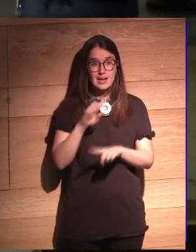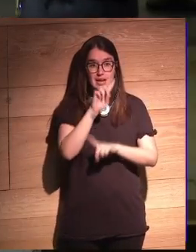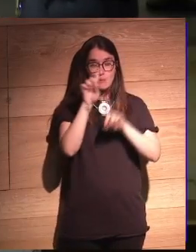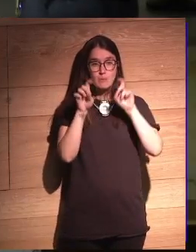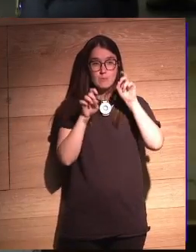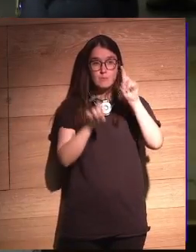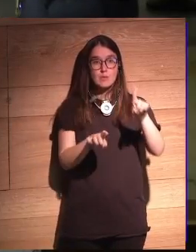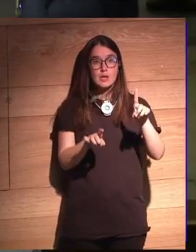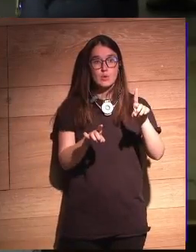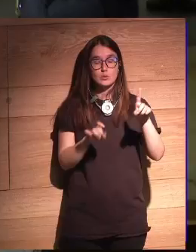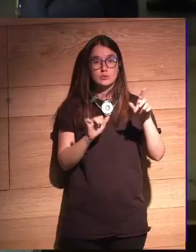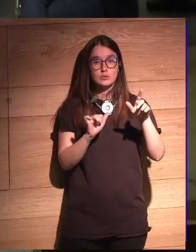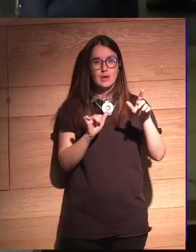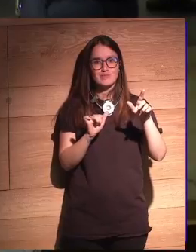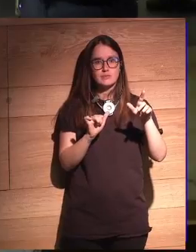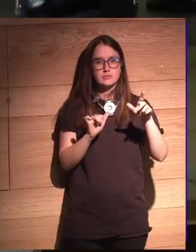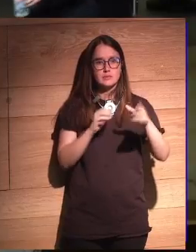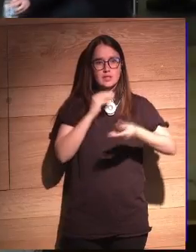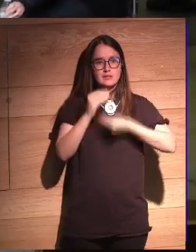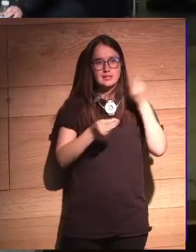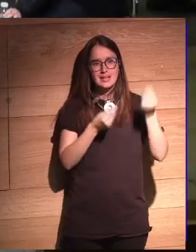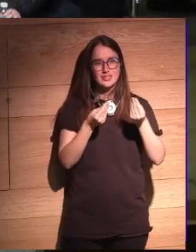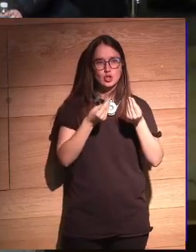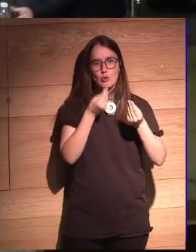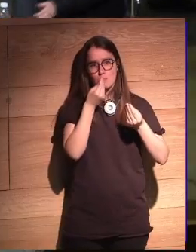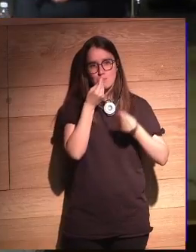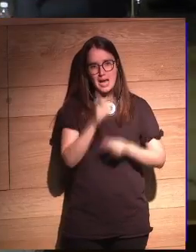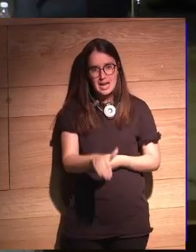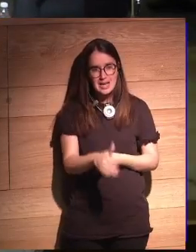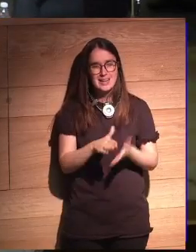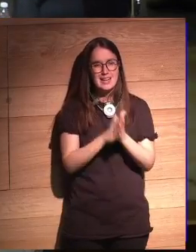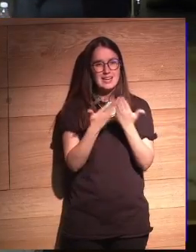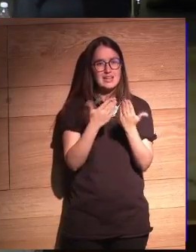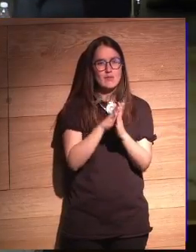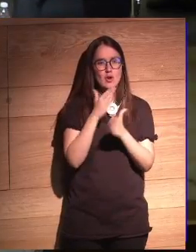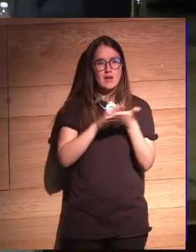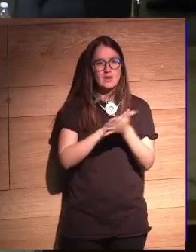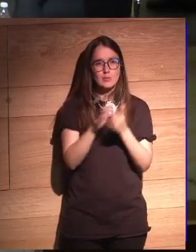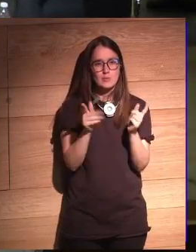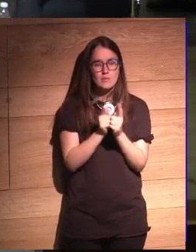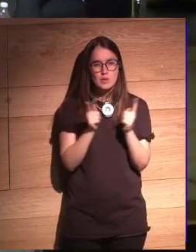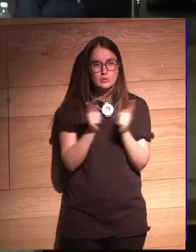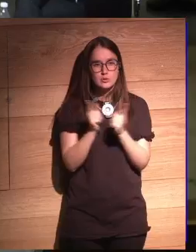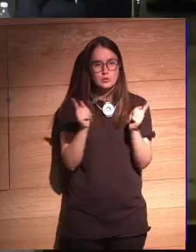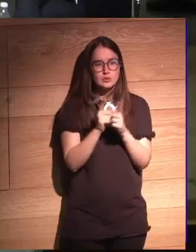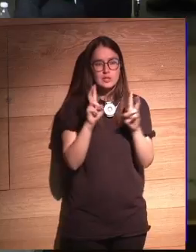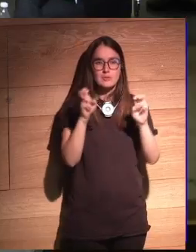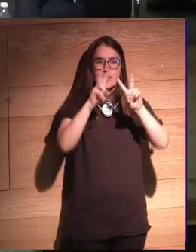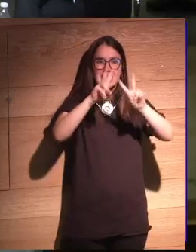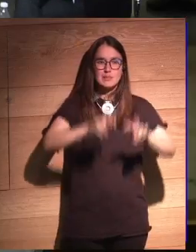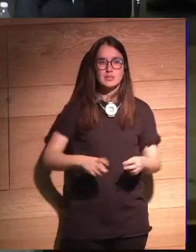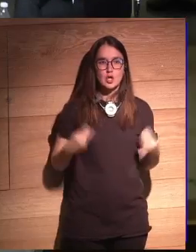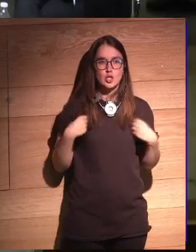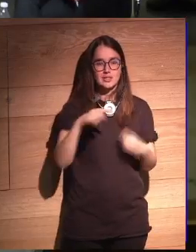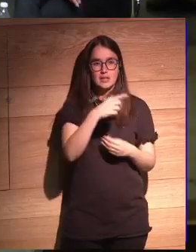way. We talk a bit in the book about housing researchers in New York who stress the point that, in